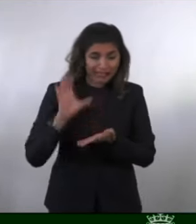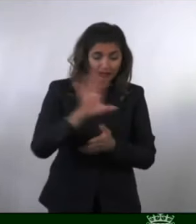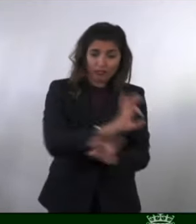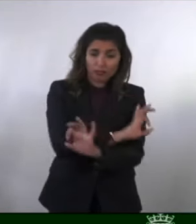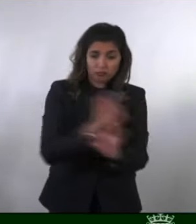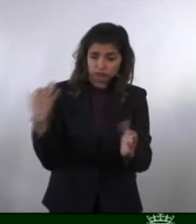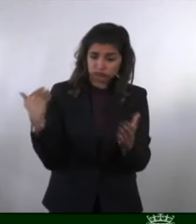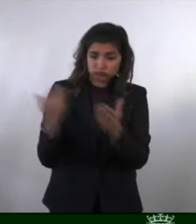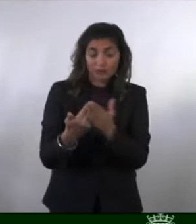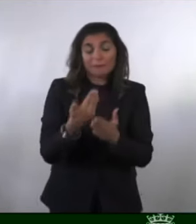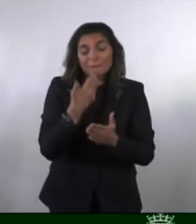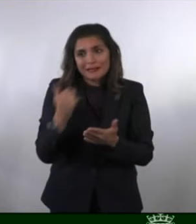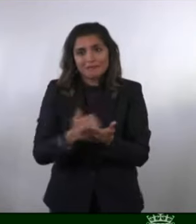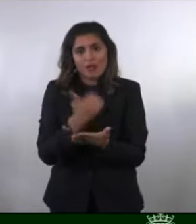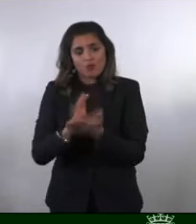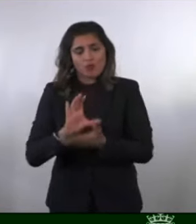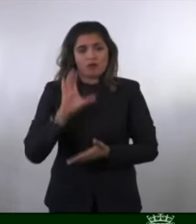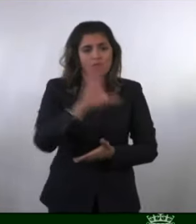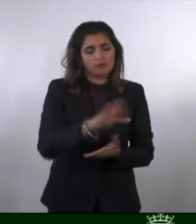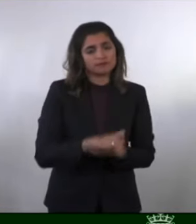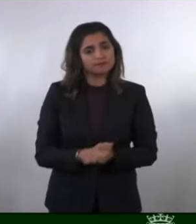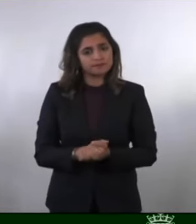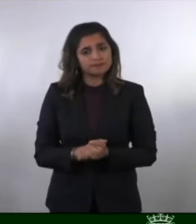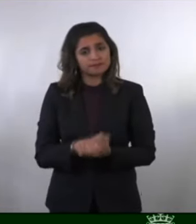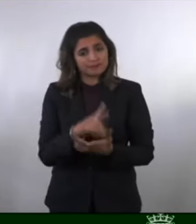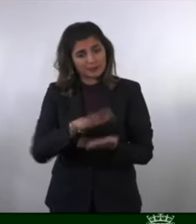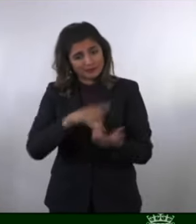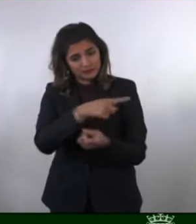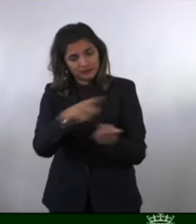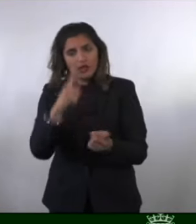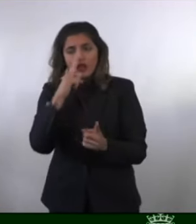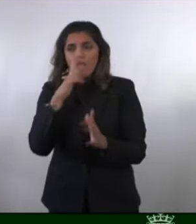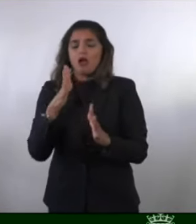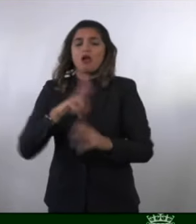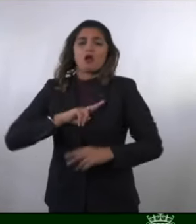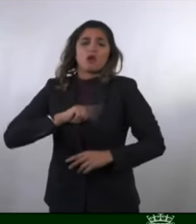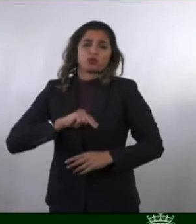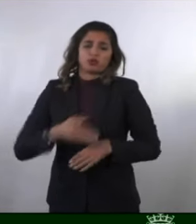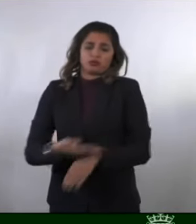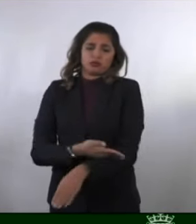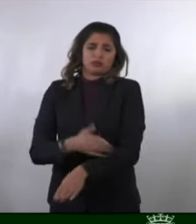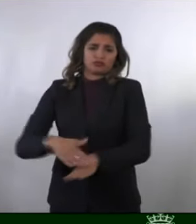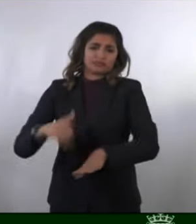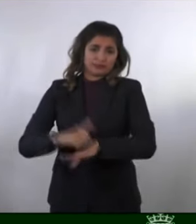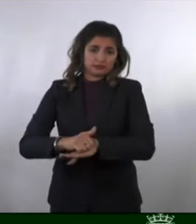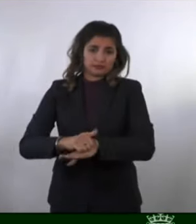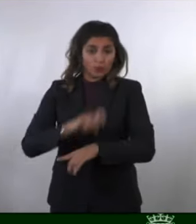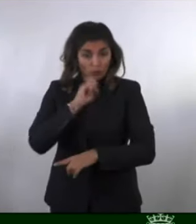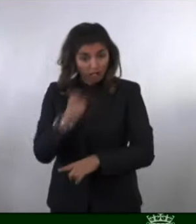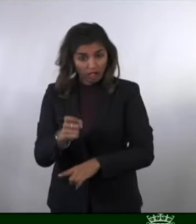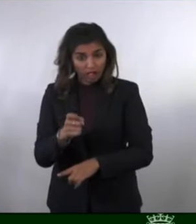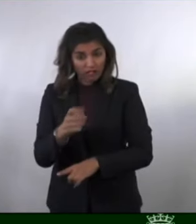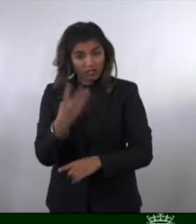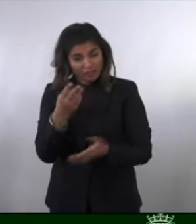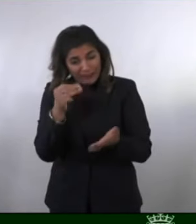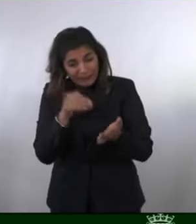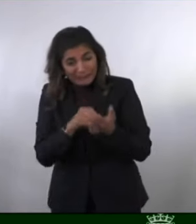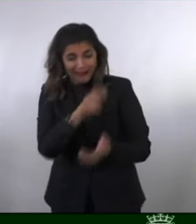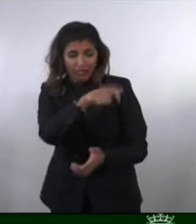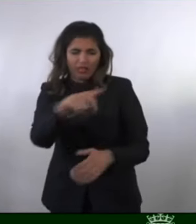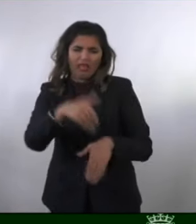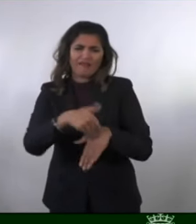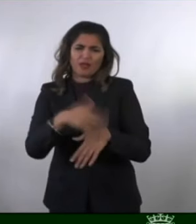Will there be some pre-Christmas cheer for the 3 million who have been excluded from help so